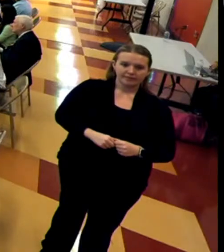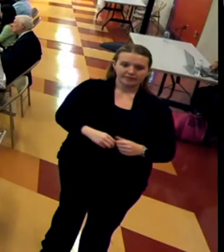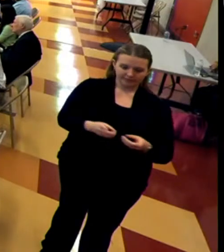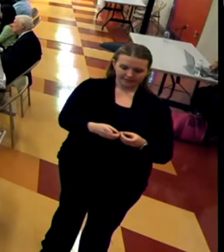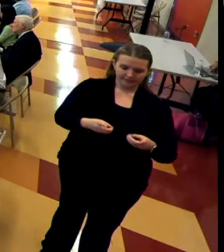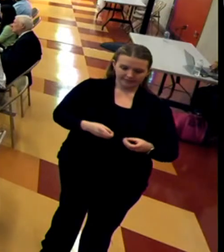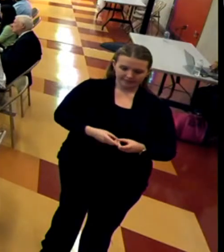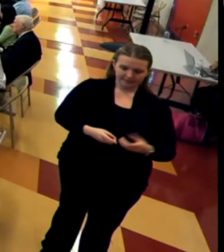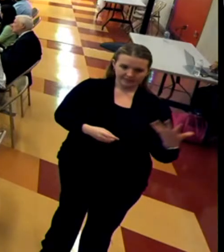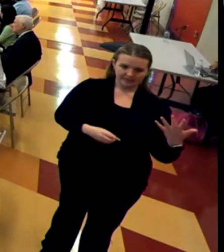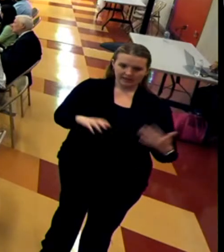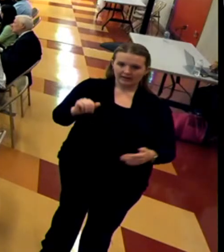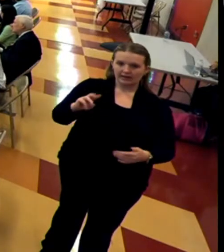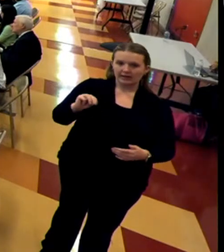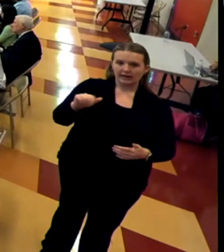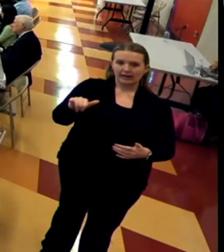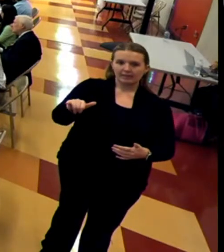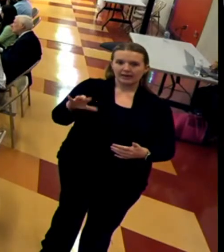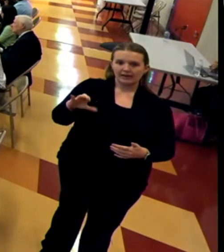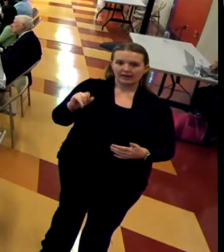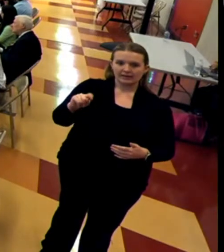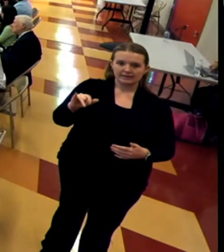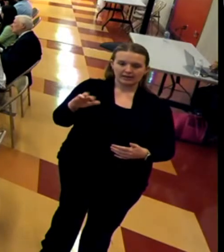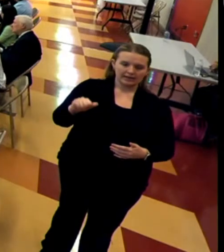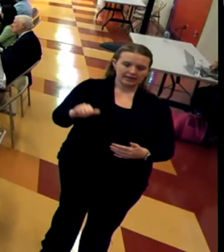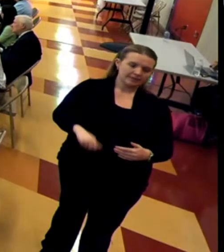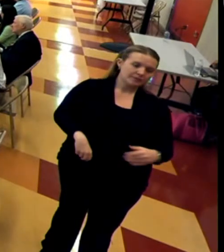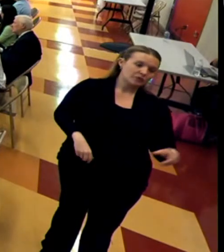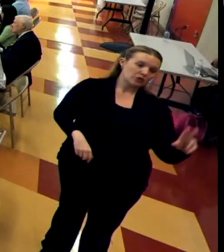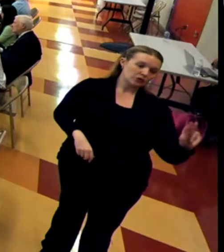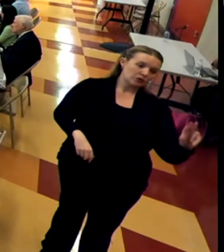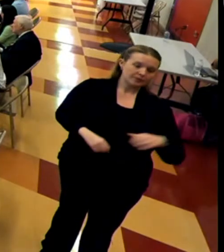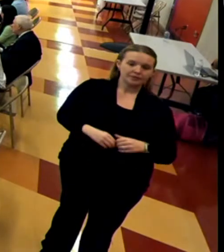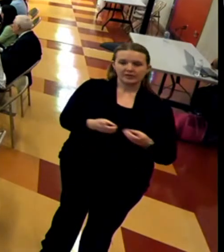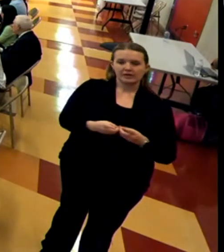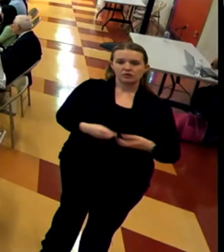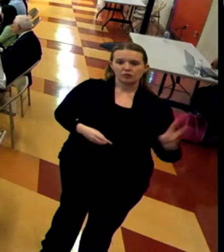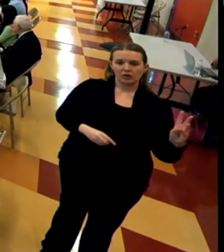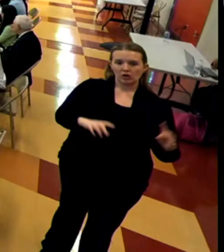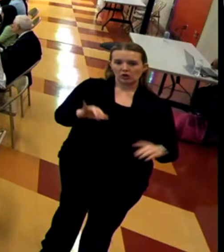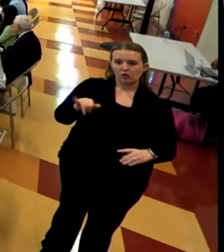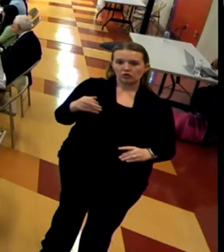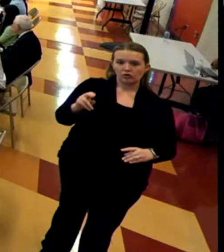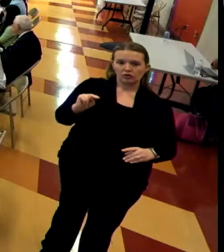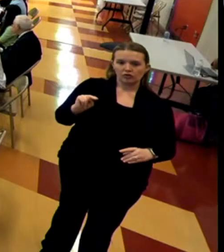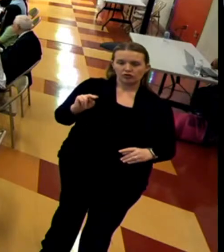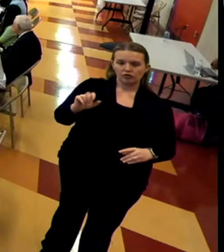District 5, Amy Castelli. Nay. District 6, Johnny Ibanez.